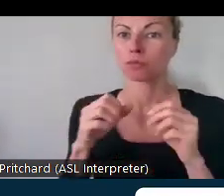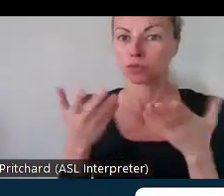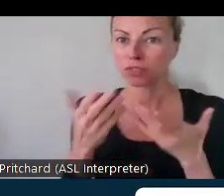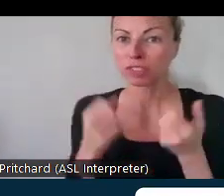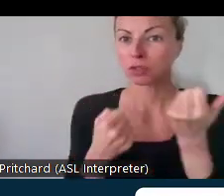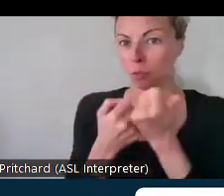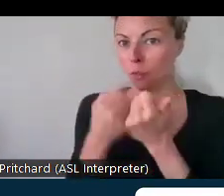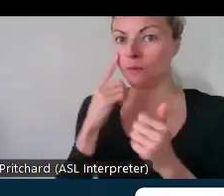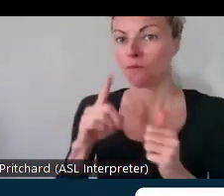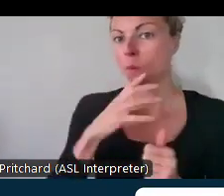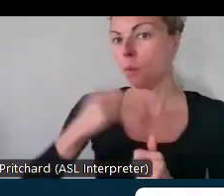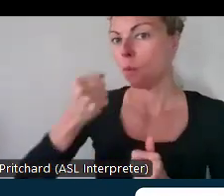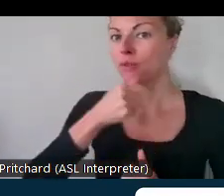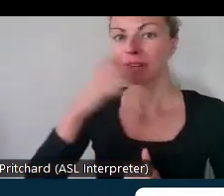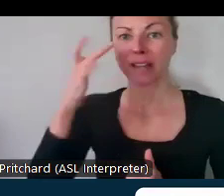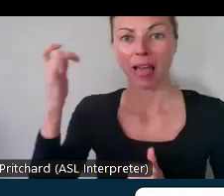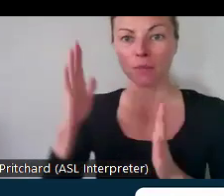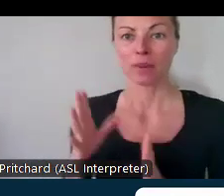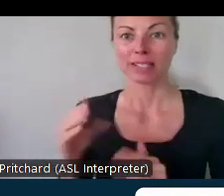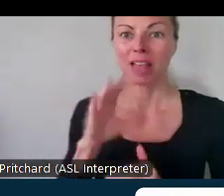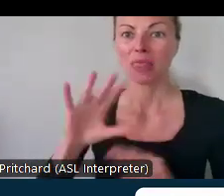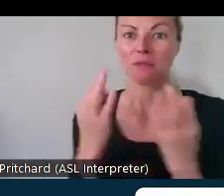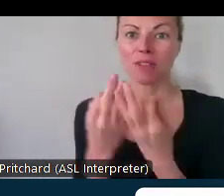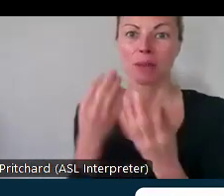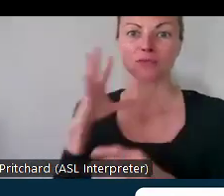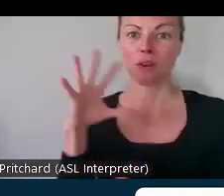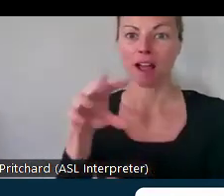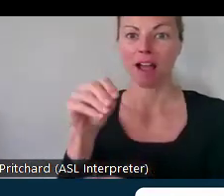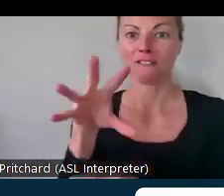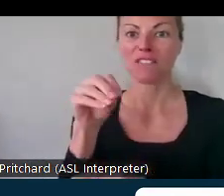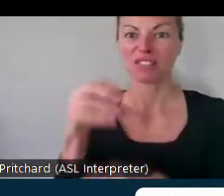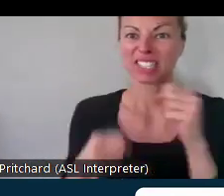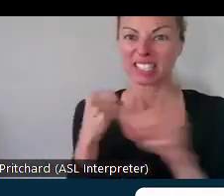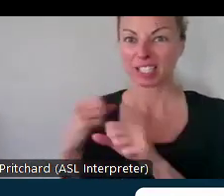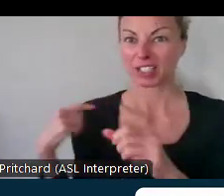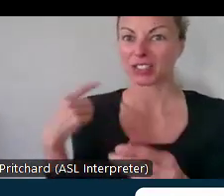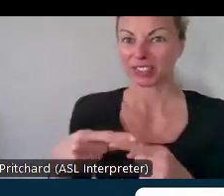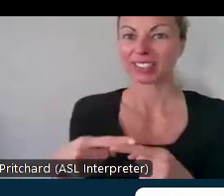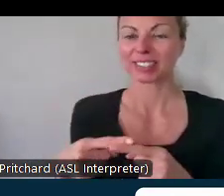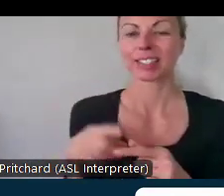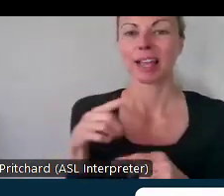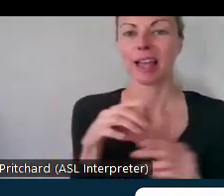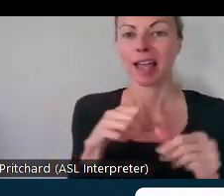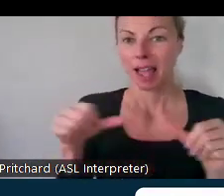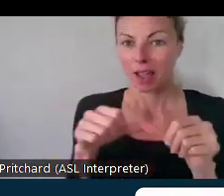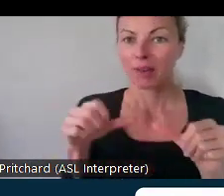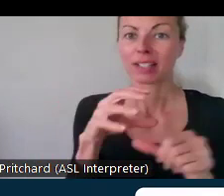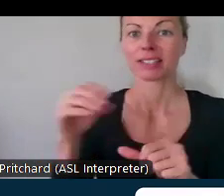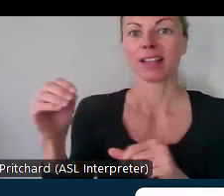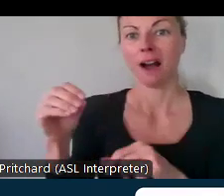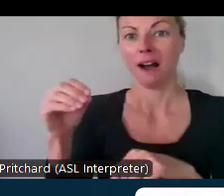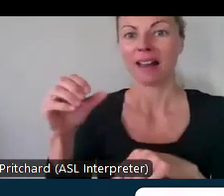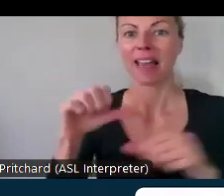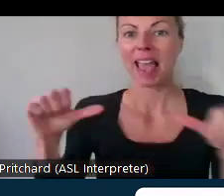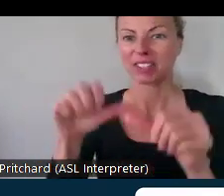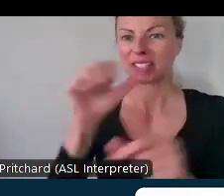Californians and their families for 50 years. Area agencies on aging, or AAAs as they're referred to, have been